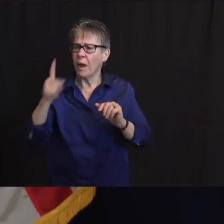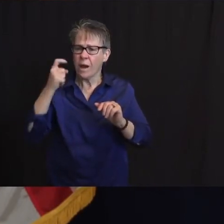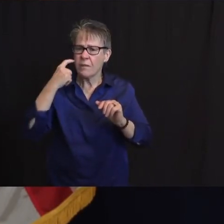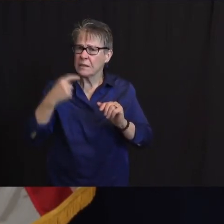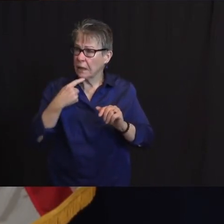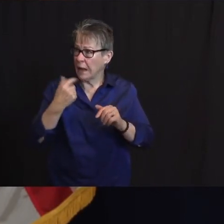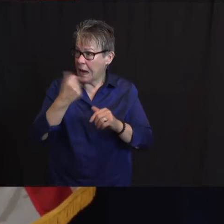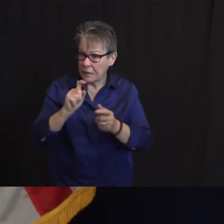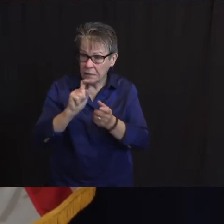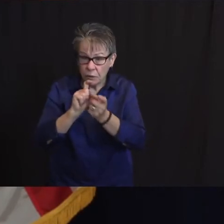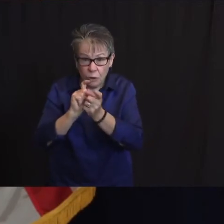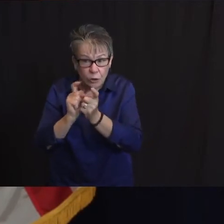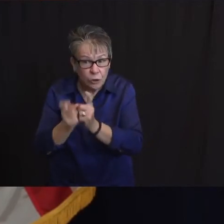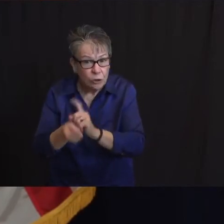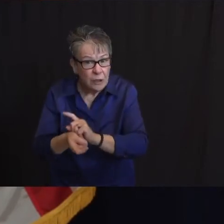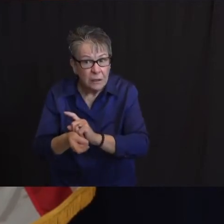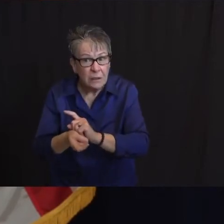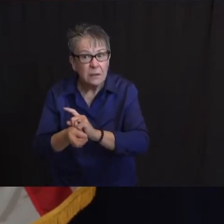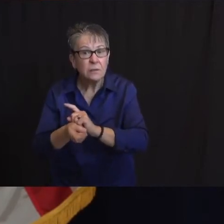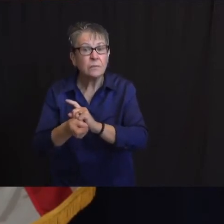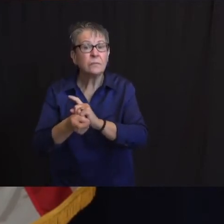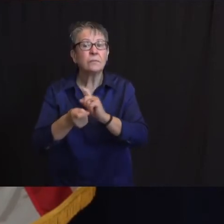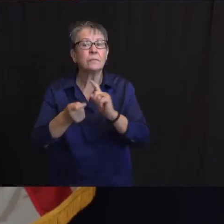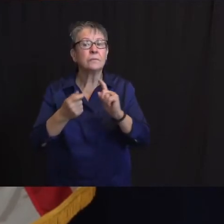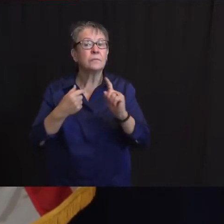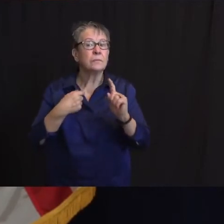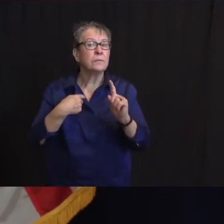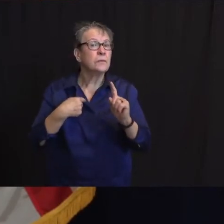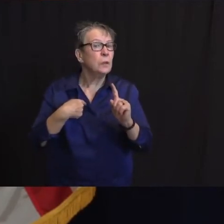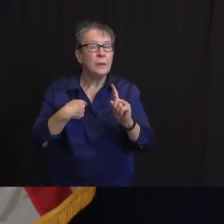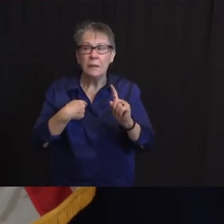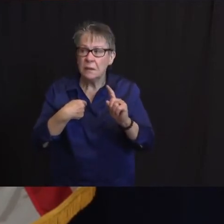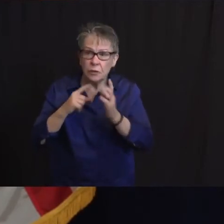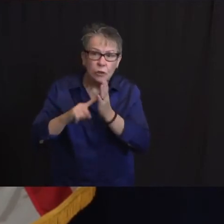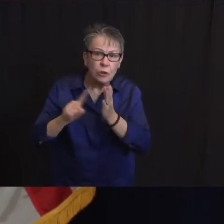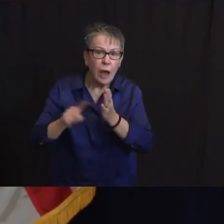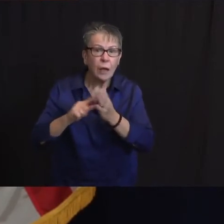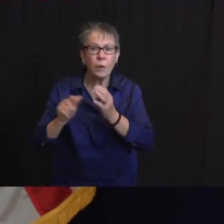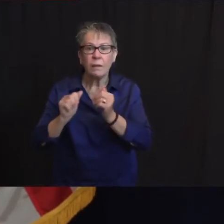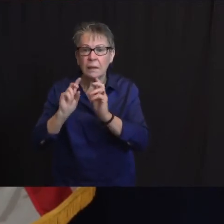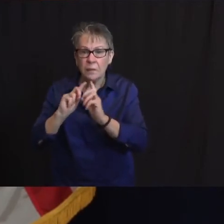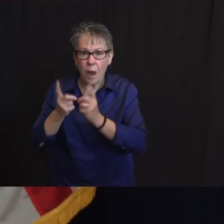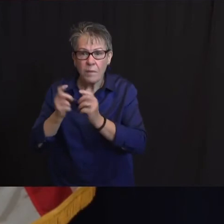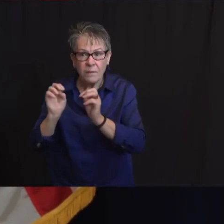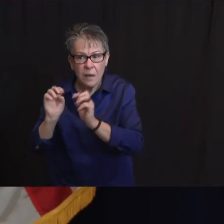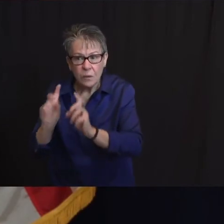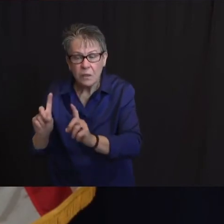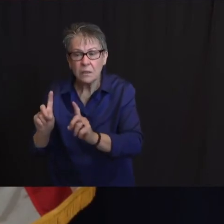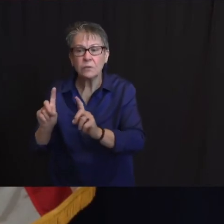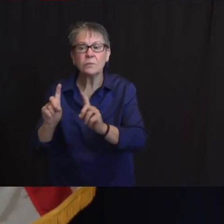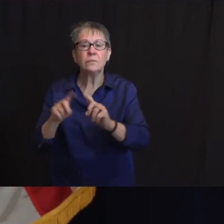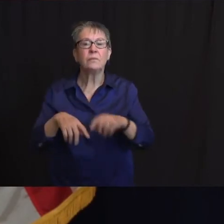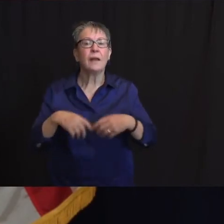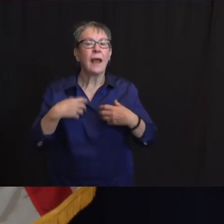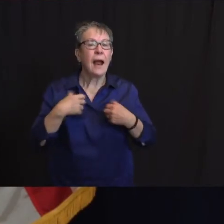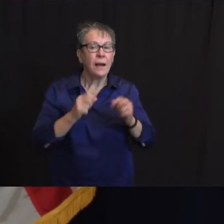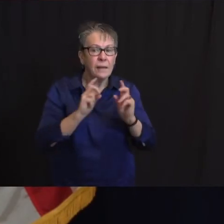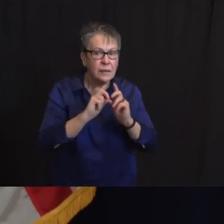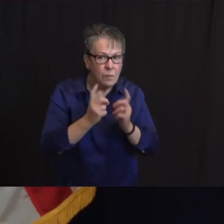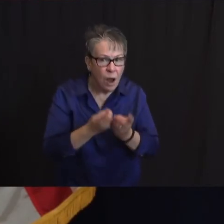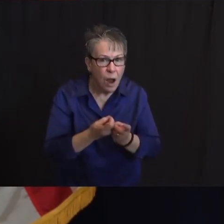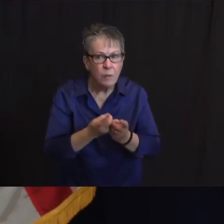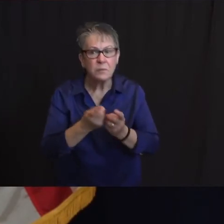you know, we talk all the time with the Department of Education, with our local health department, to talk with the schools, and they make those decisions about whether